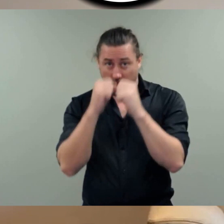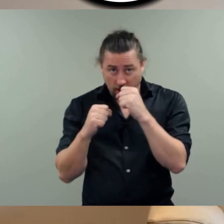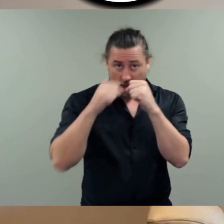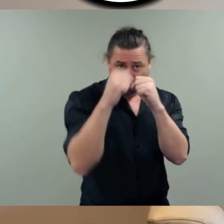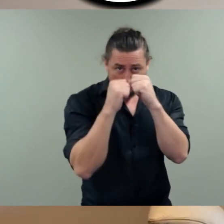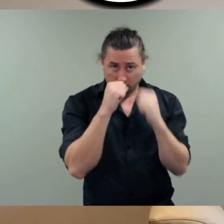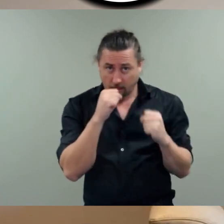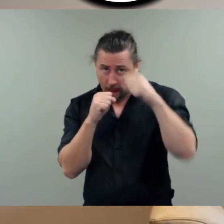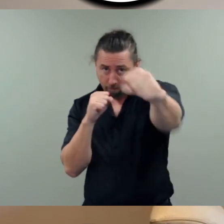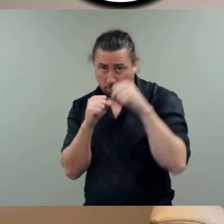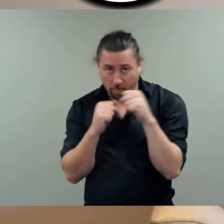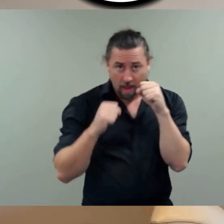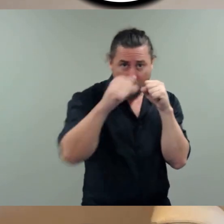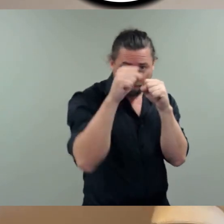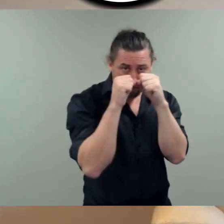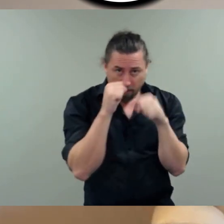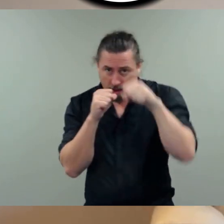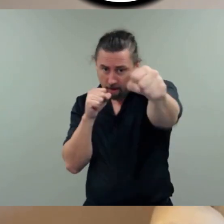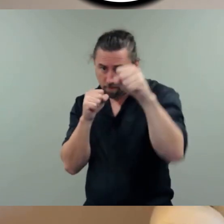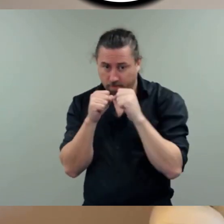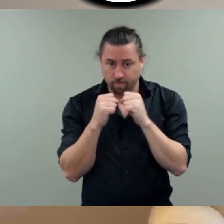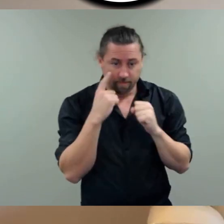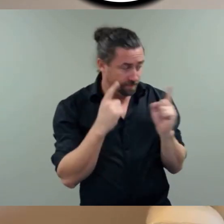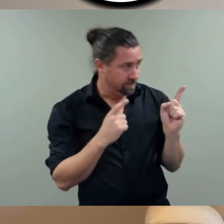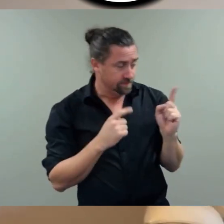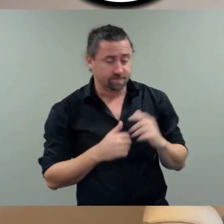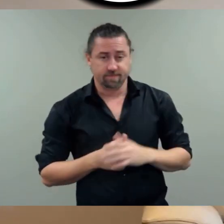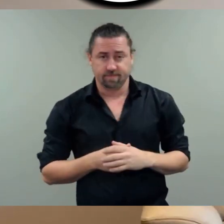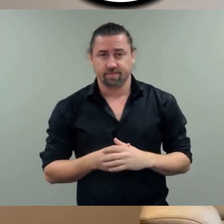Try to always bring those fists back up to your face after each punch.